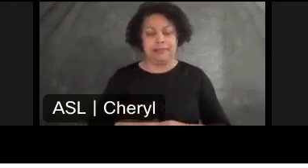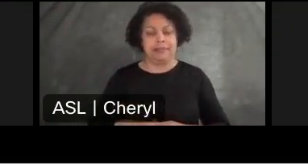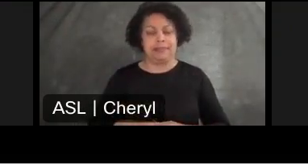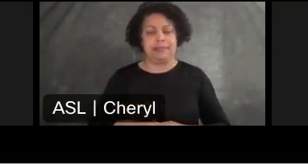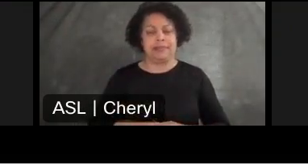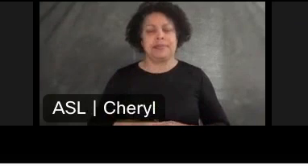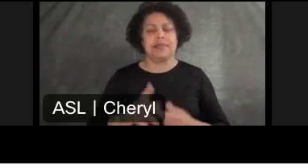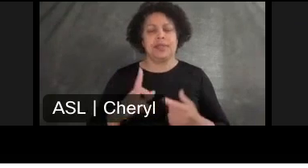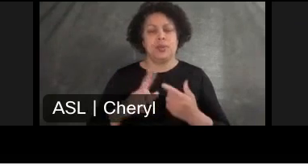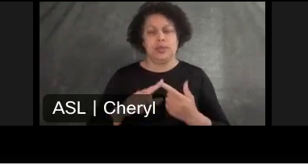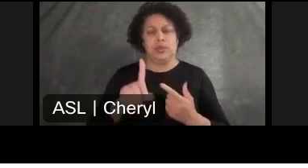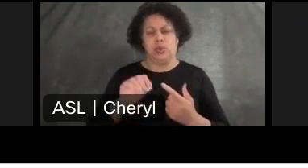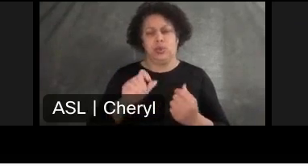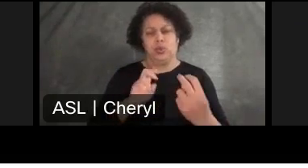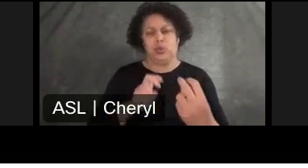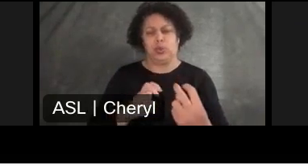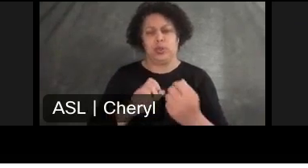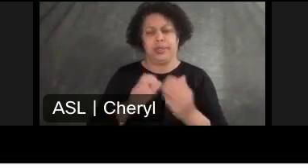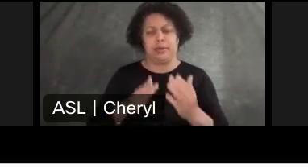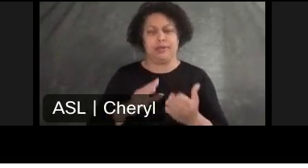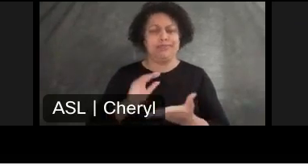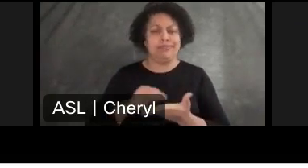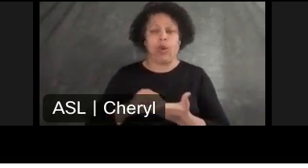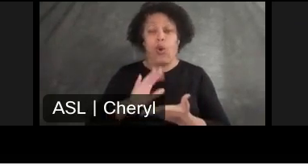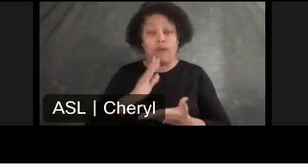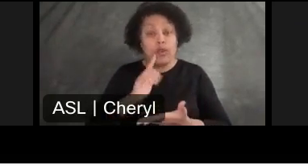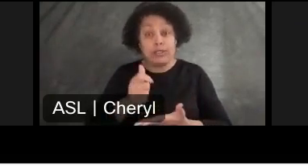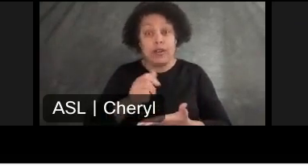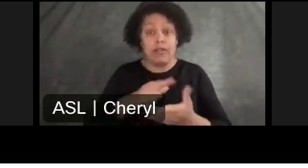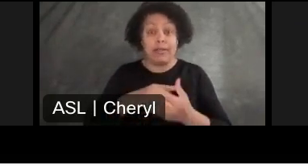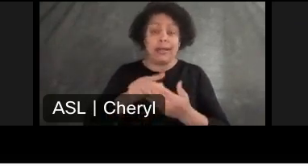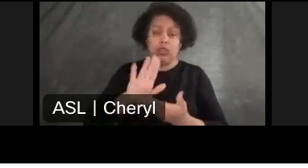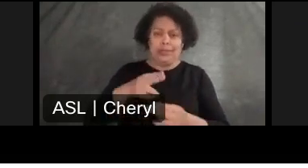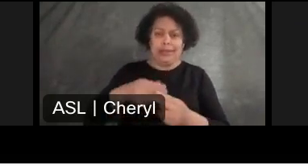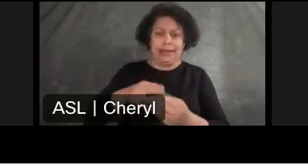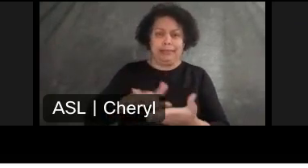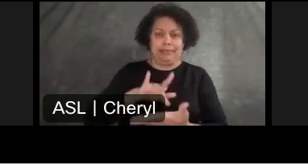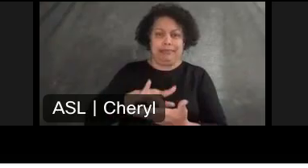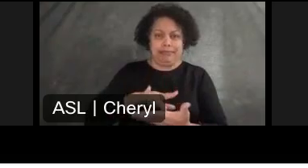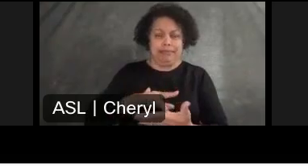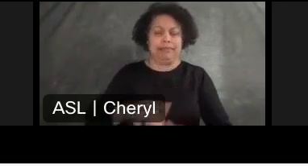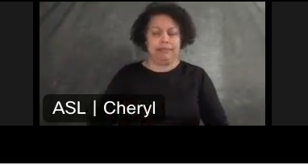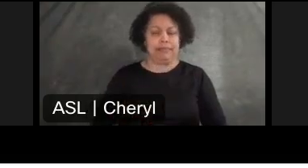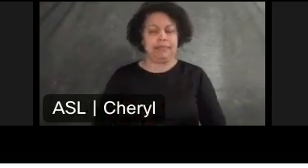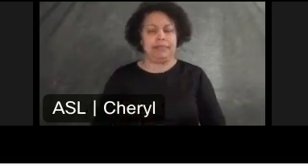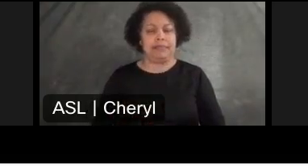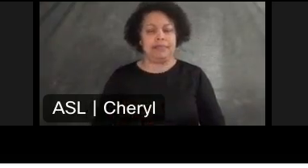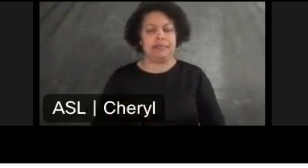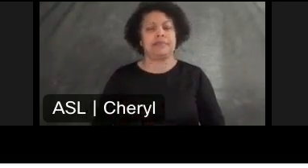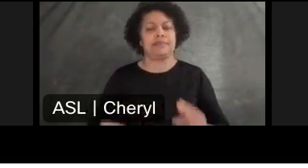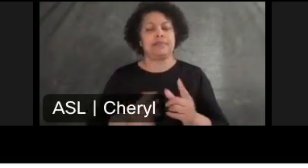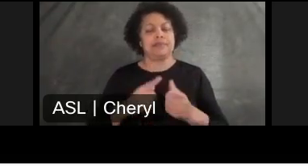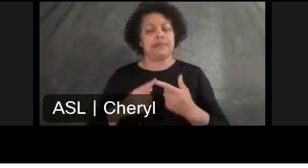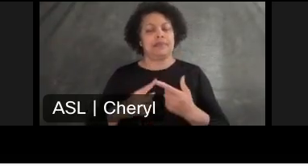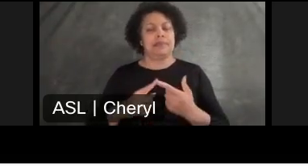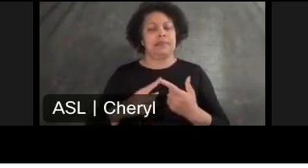activity, you can put your name if you want. And what you are doing is you're going to